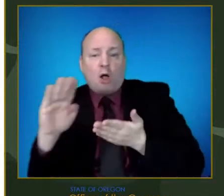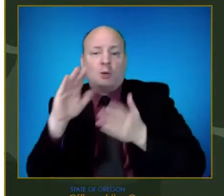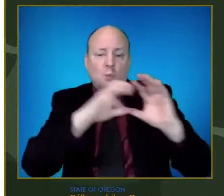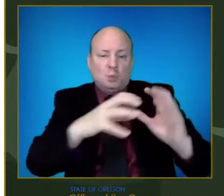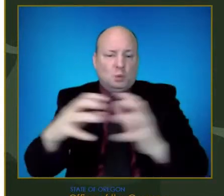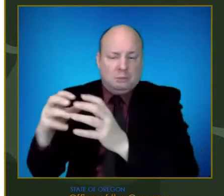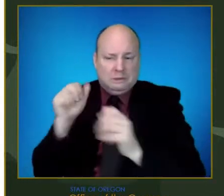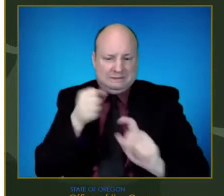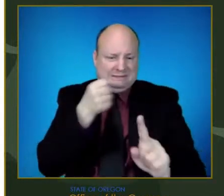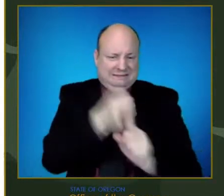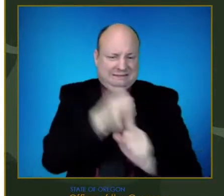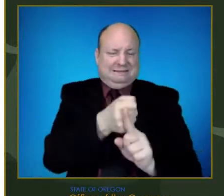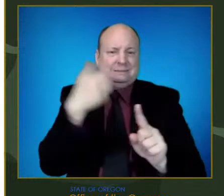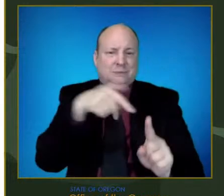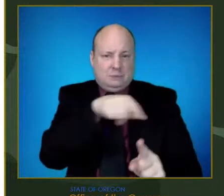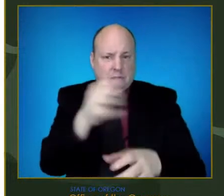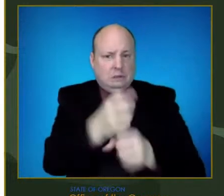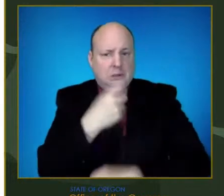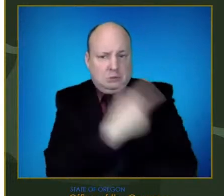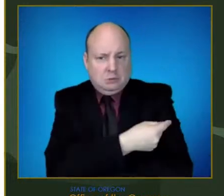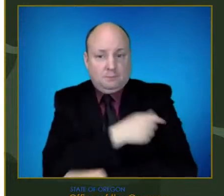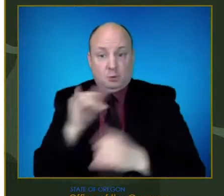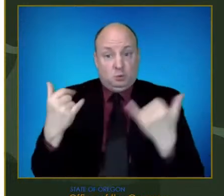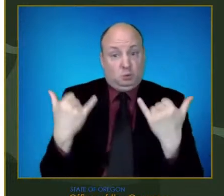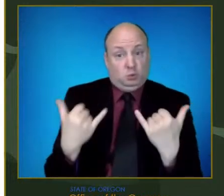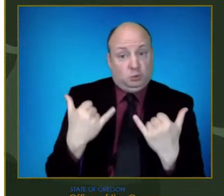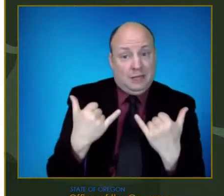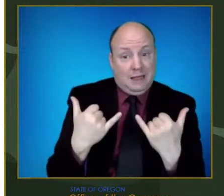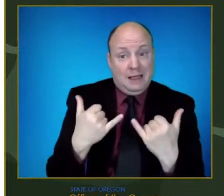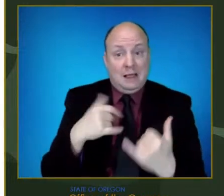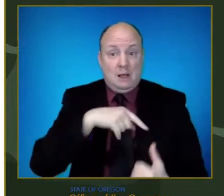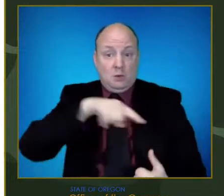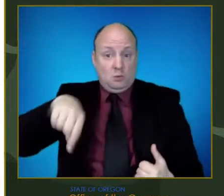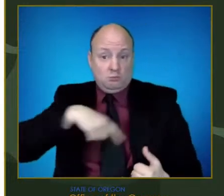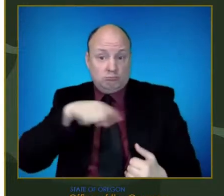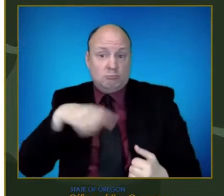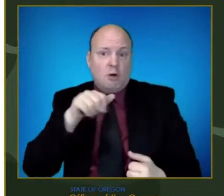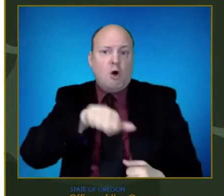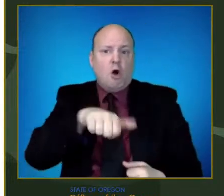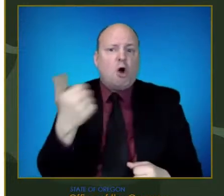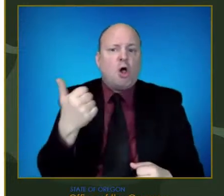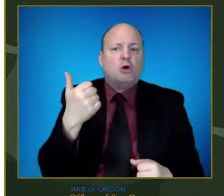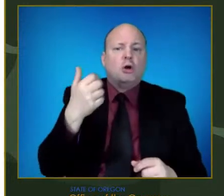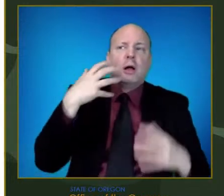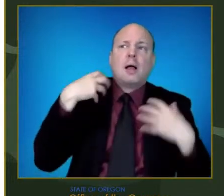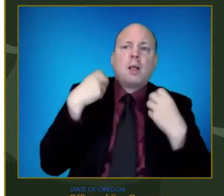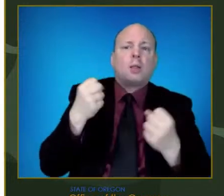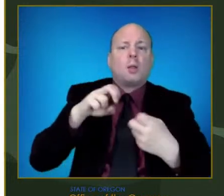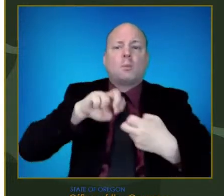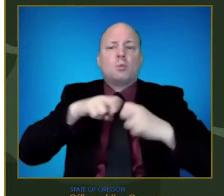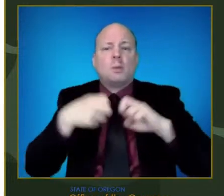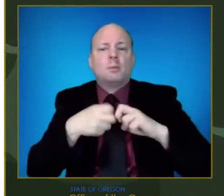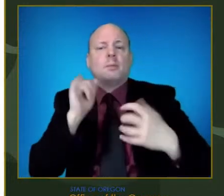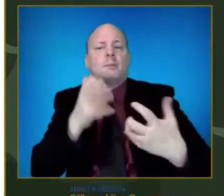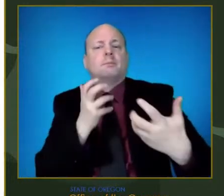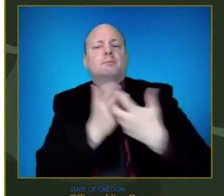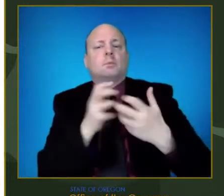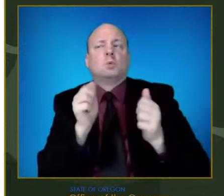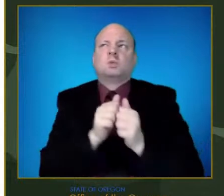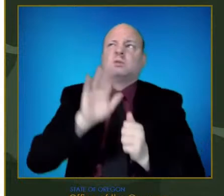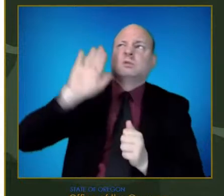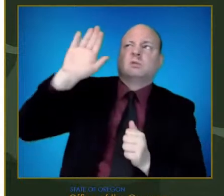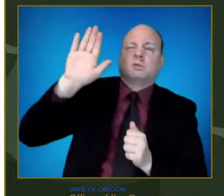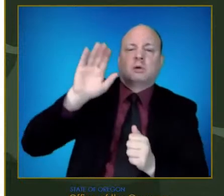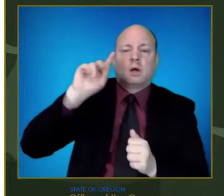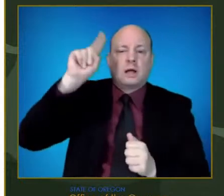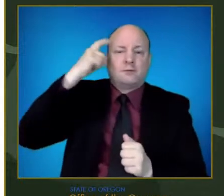effective today to match the updated list from the CDC. We're also expanding eligibility to family members of frontline workers. Next